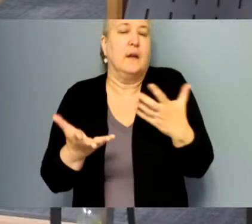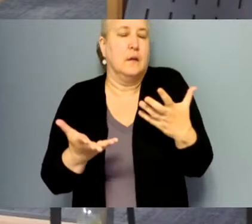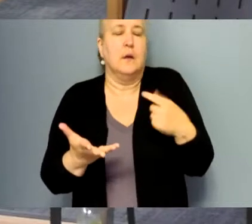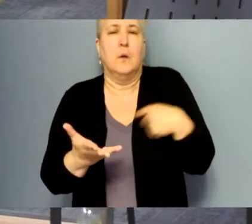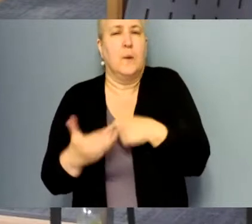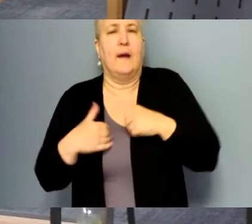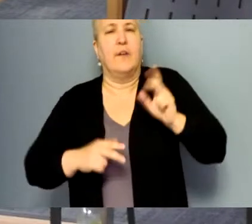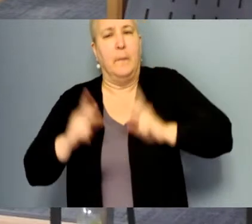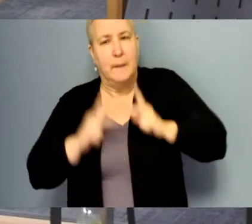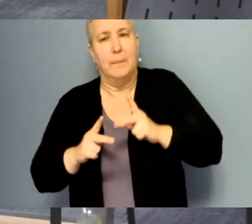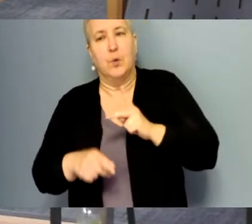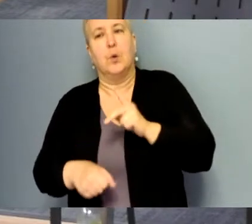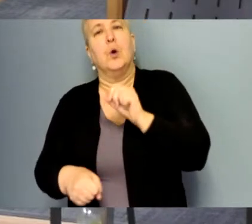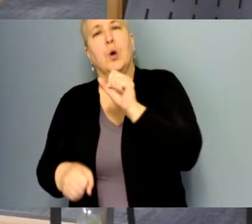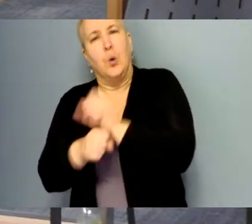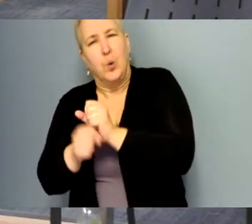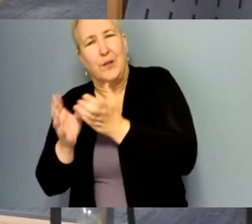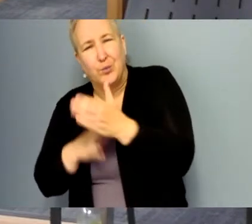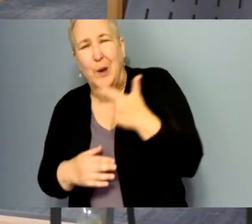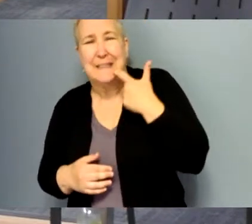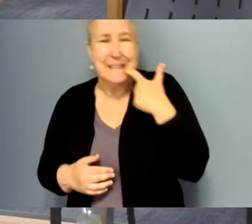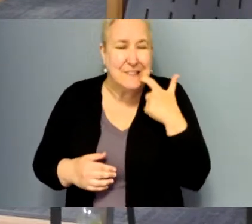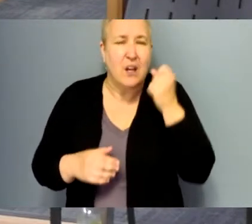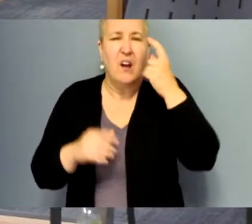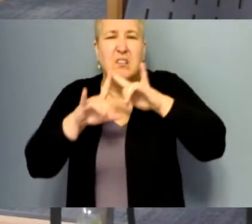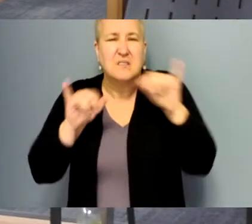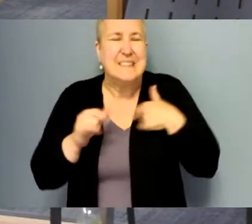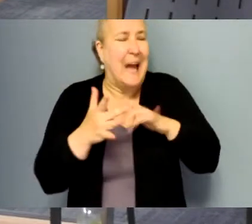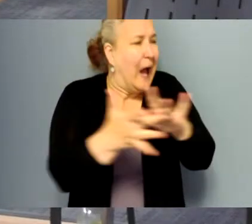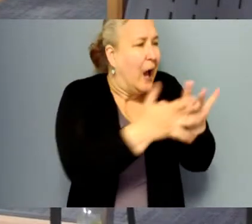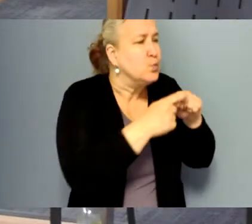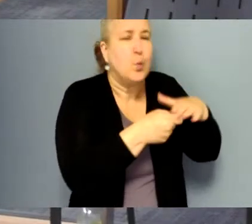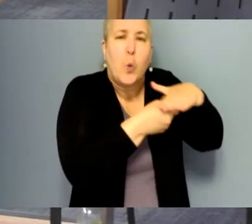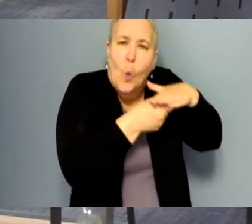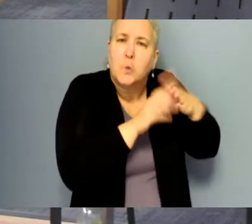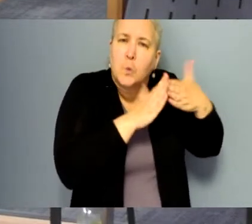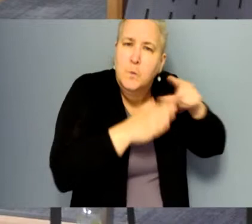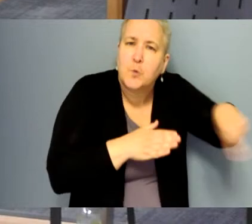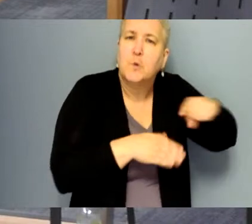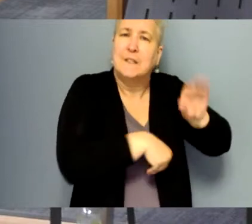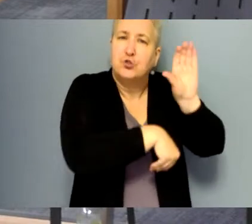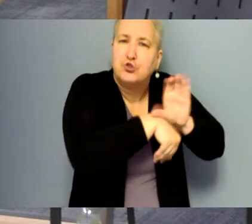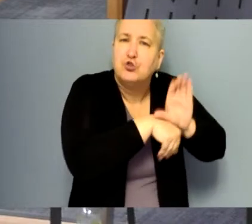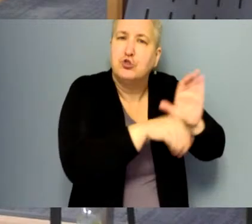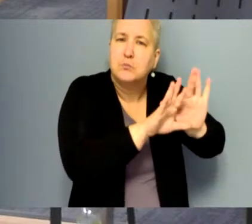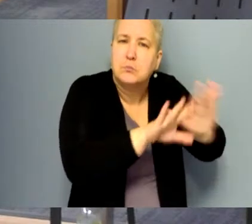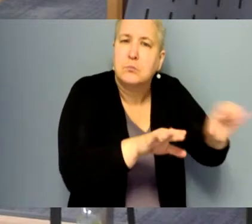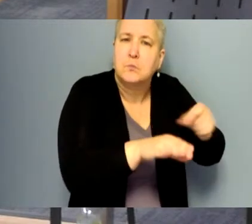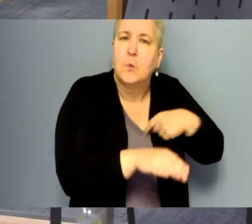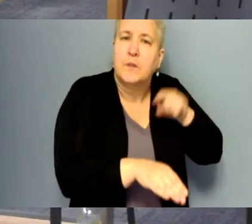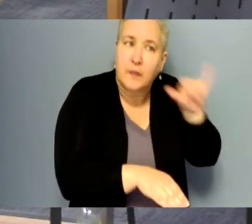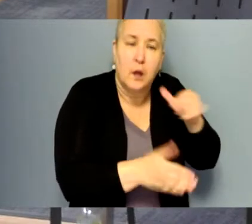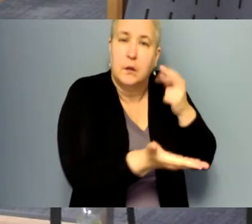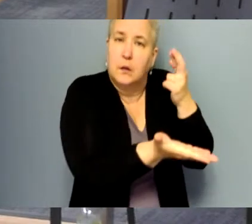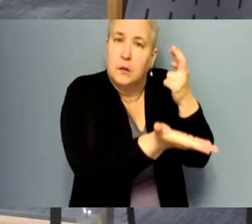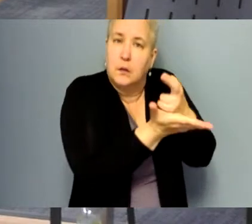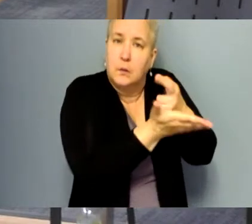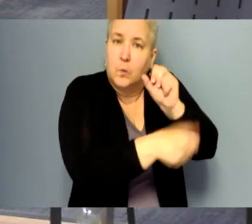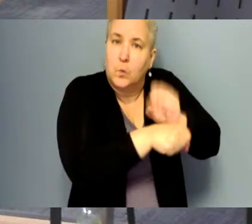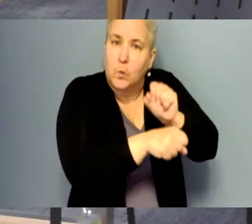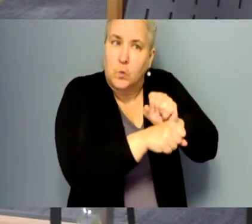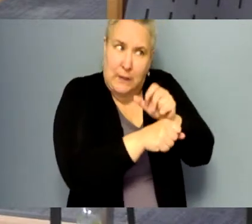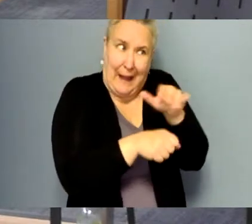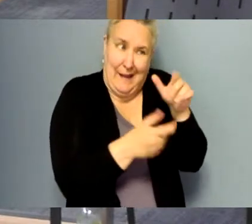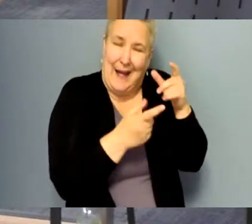have people that work in jurisdiction, but there also should be outreach to the local community, local churches, so that, you know, rehabilitation will work as well.